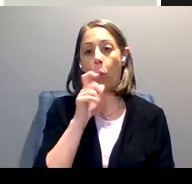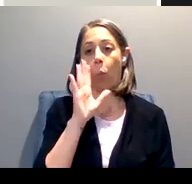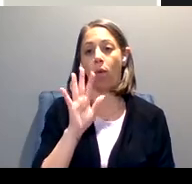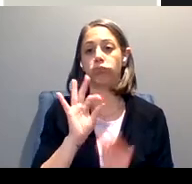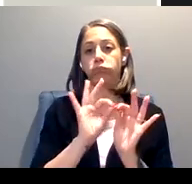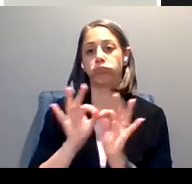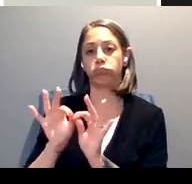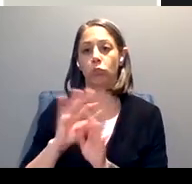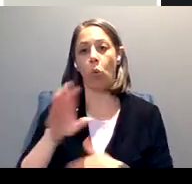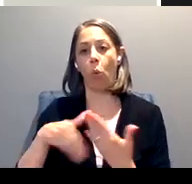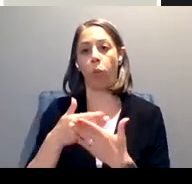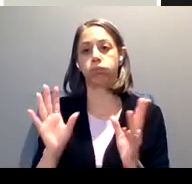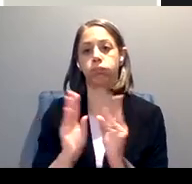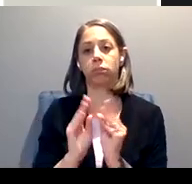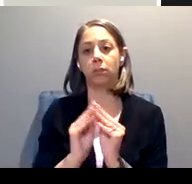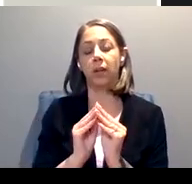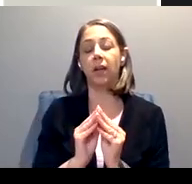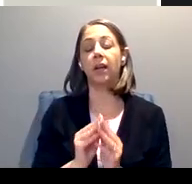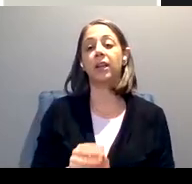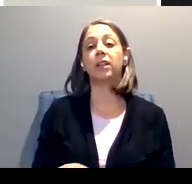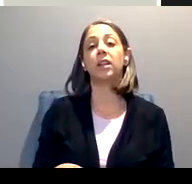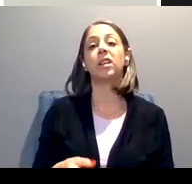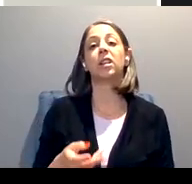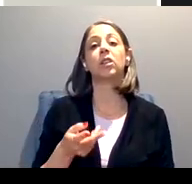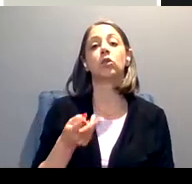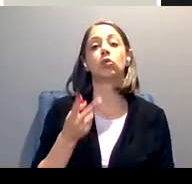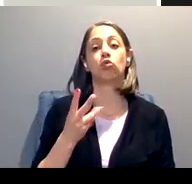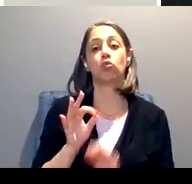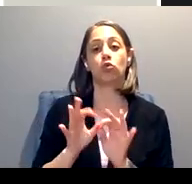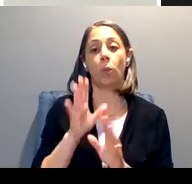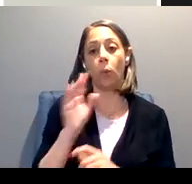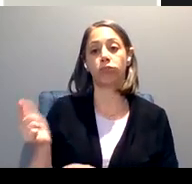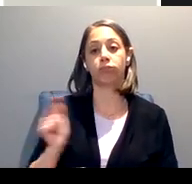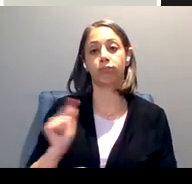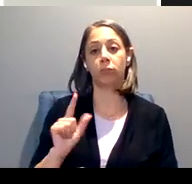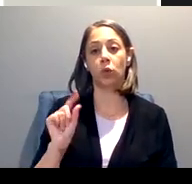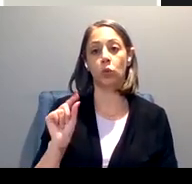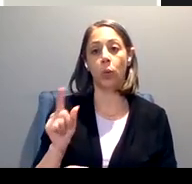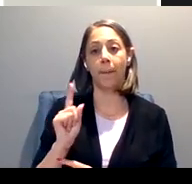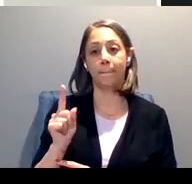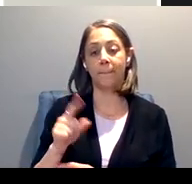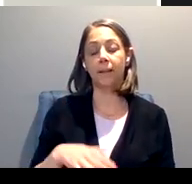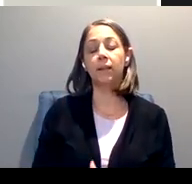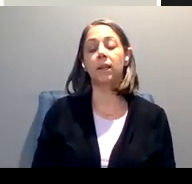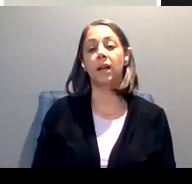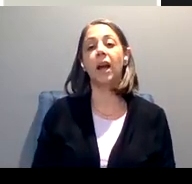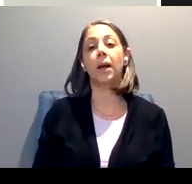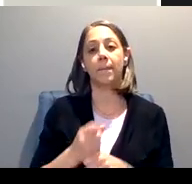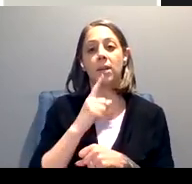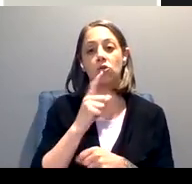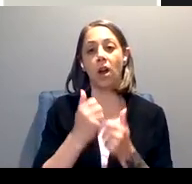session. These interpreters will rotate every 20 minutes, ensuring that everyone can follow the